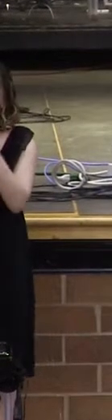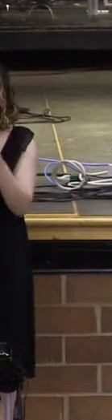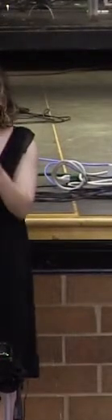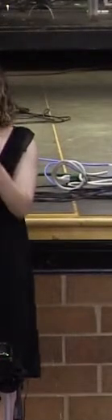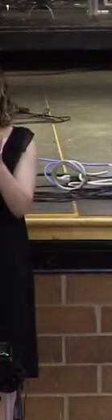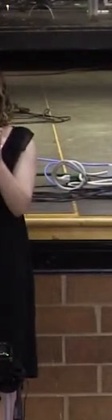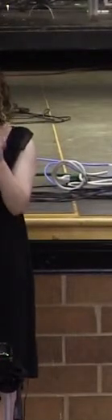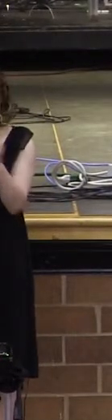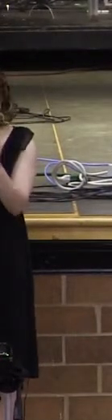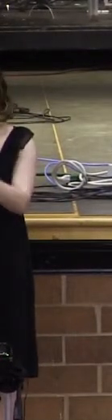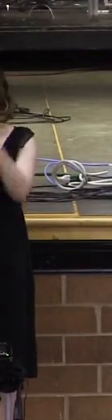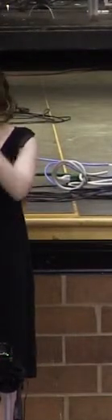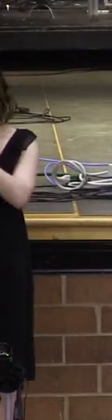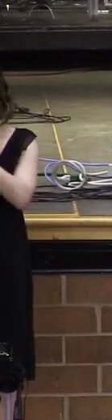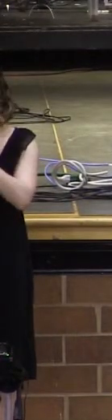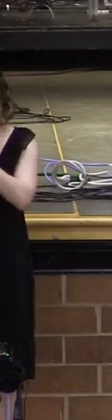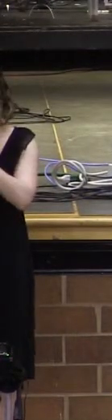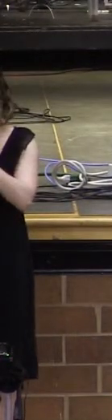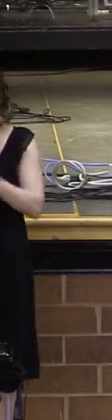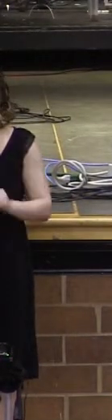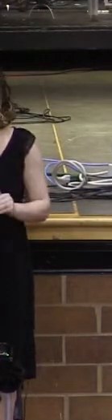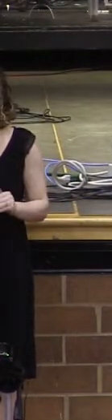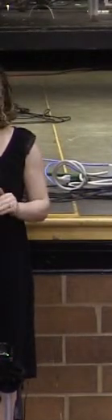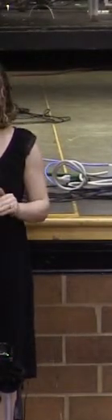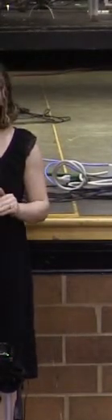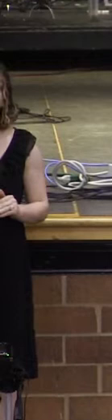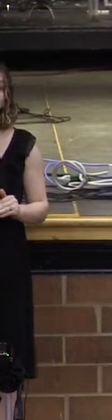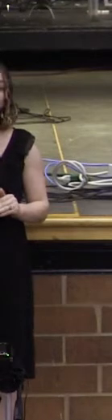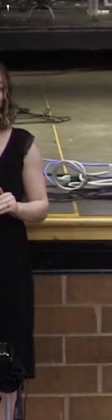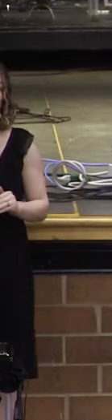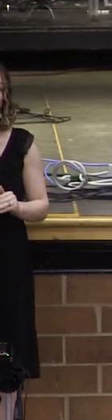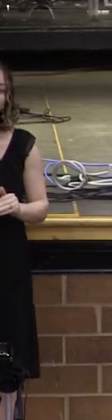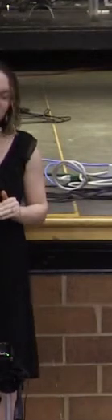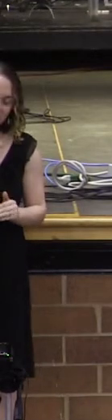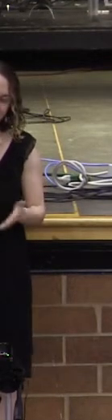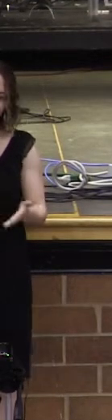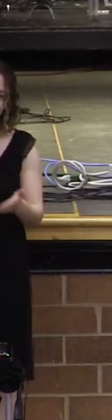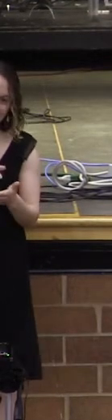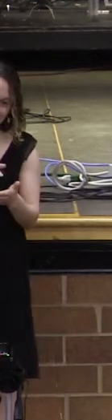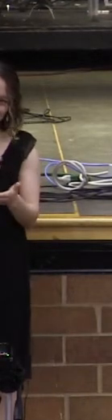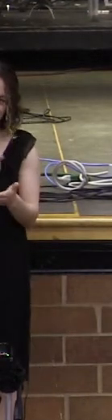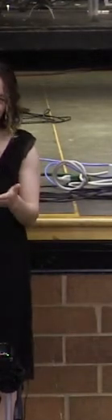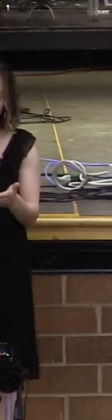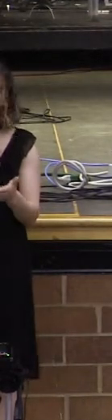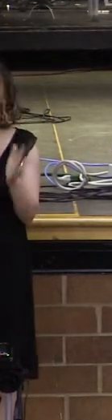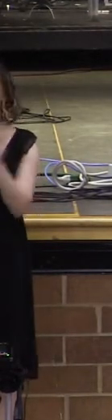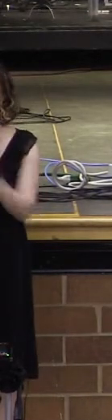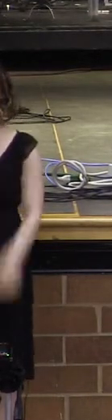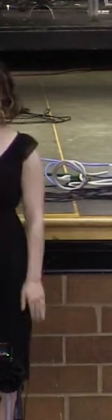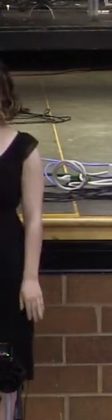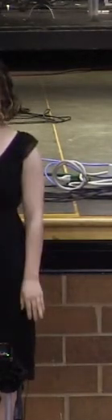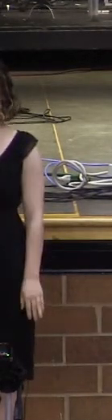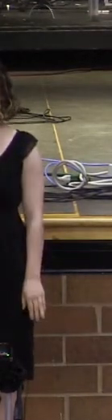of Revelation tonight we'll be decid dis we'll be just studying tonight we'll be studying chapter 6 of